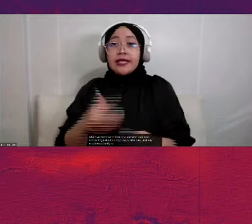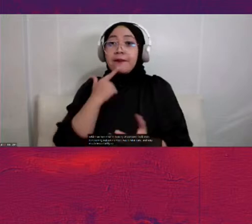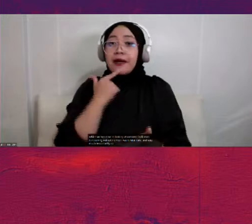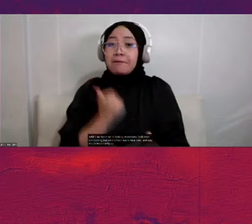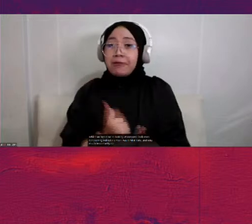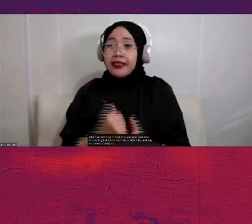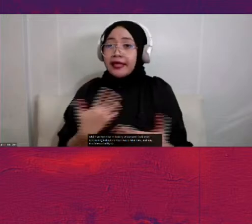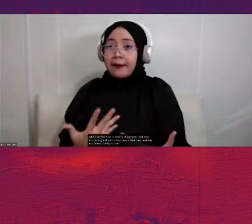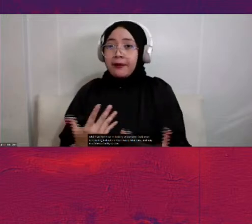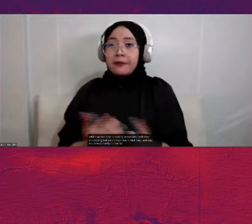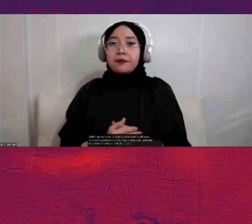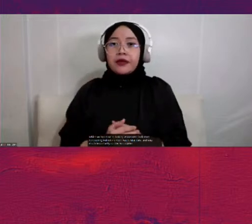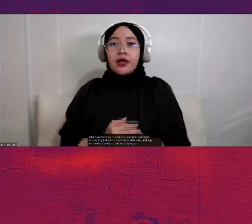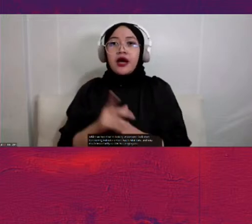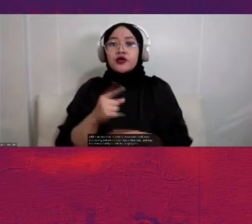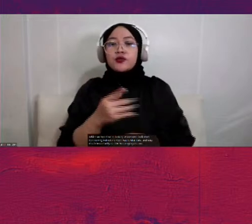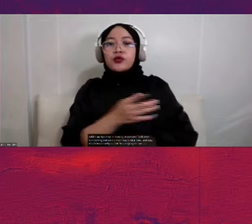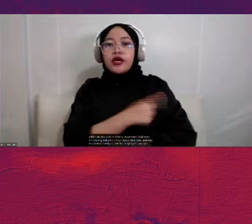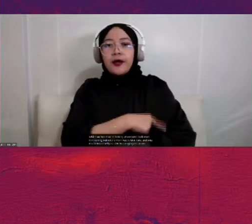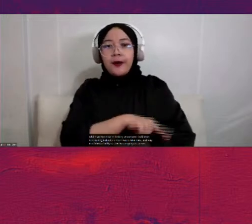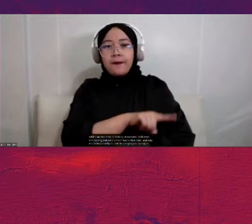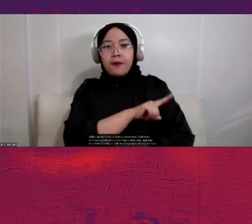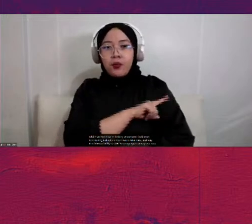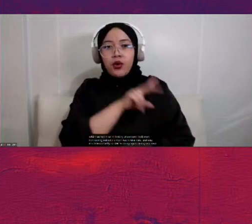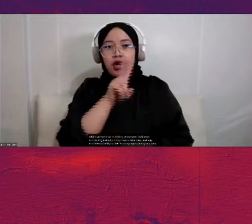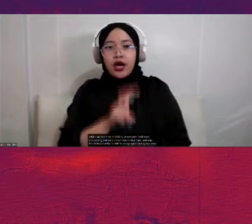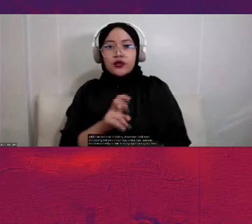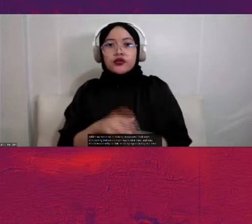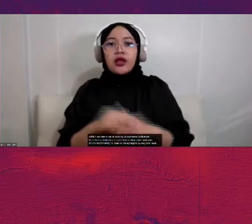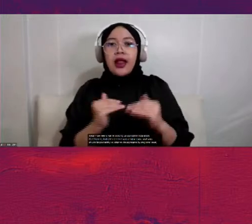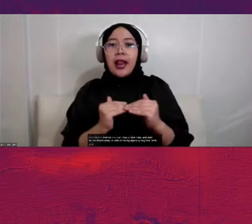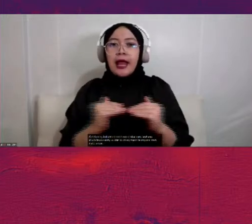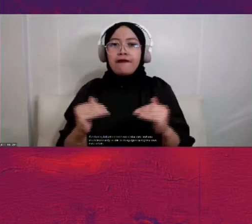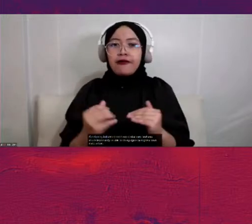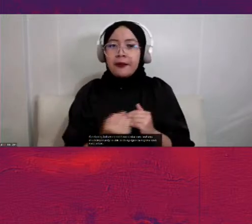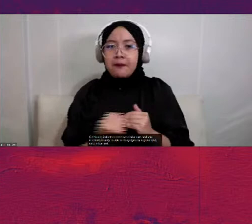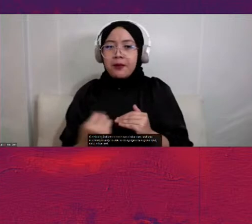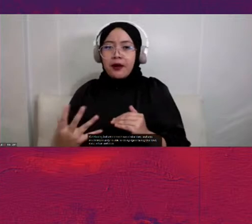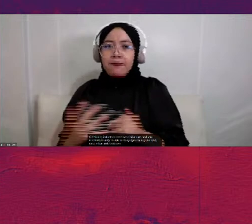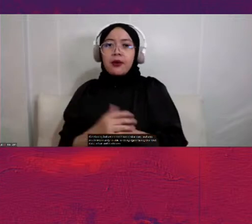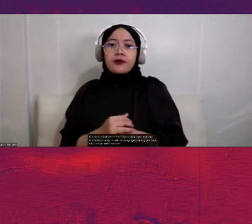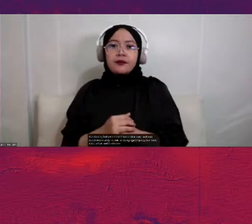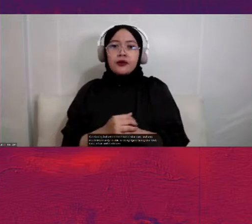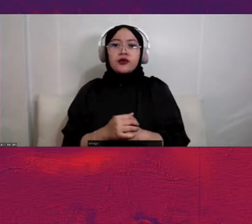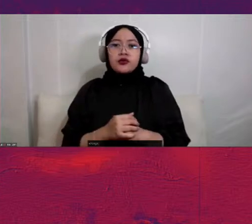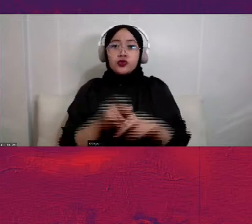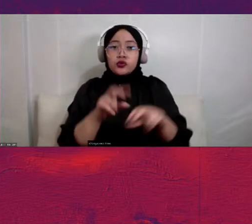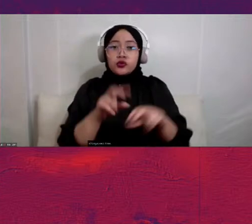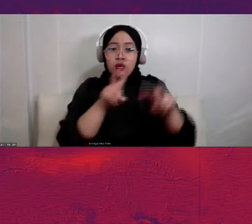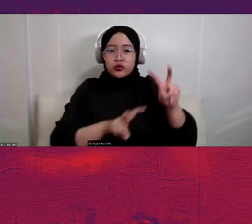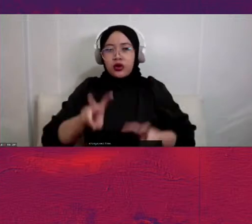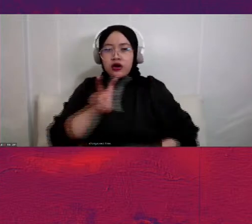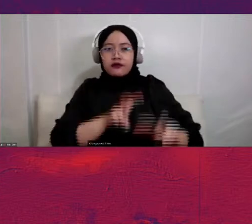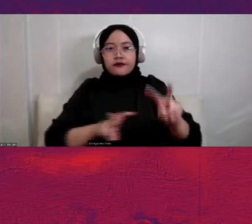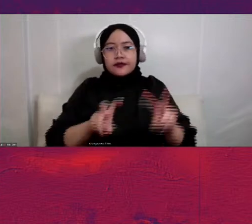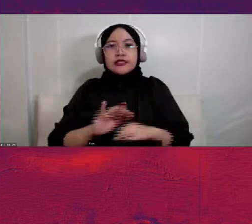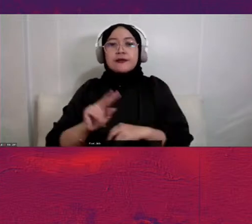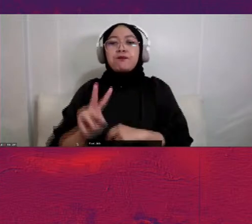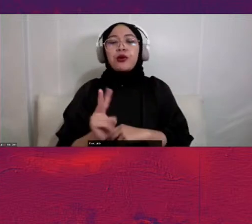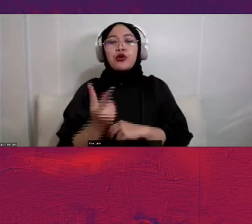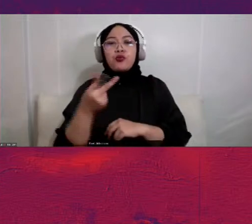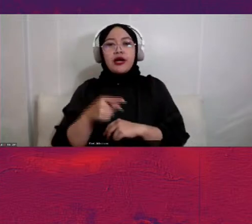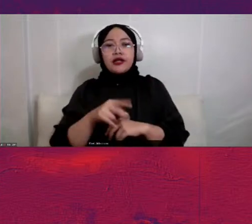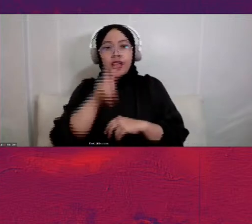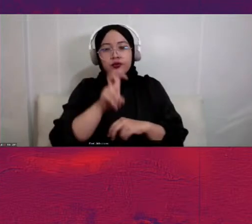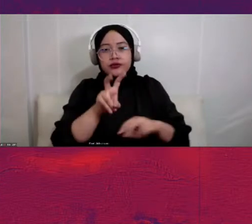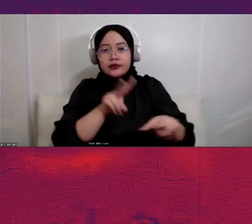so, able to disaggregate by regional level, rural, urban, and to observe changes over time. Next slide,